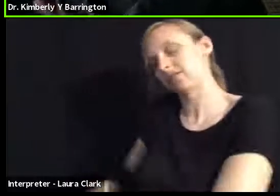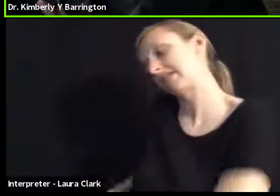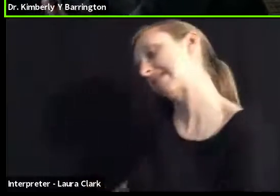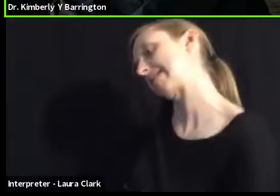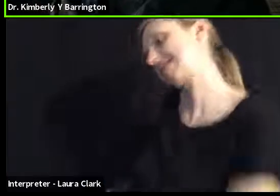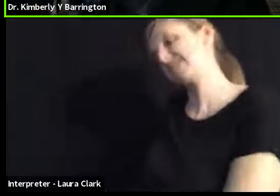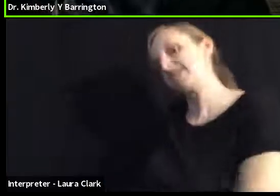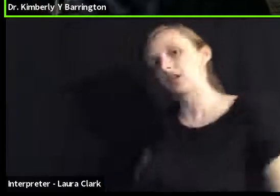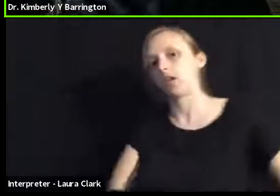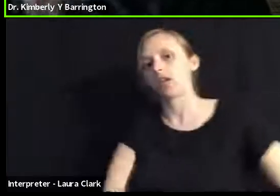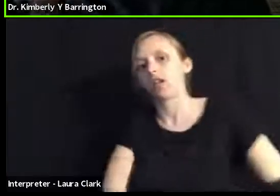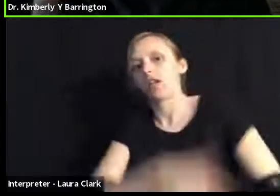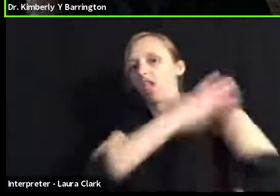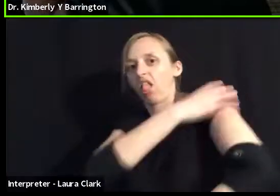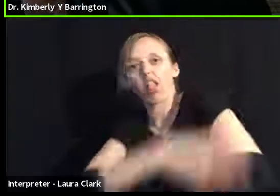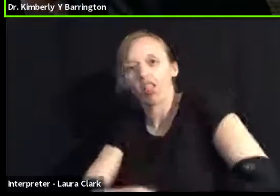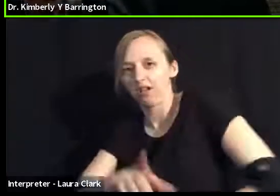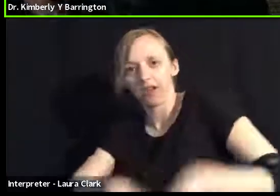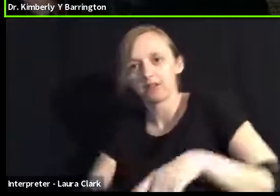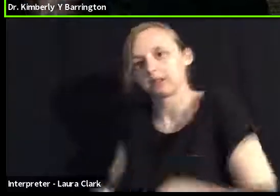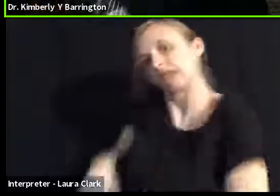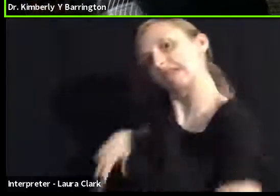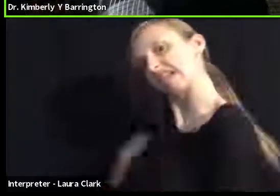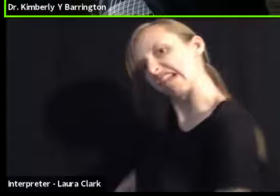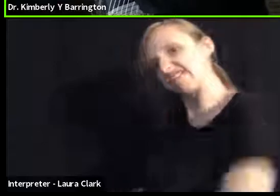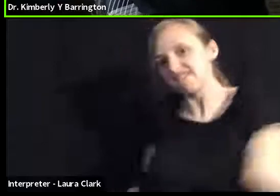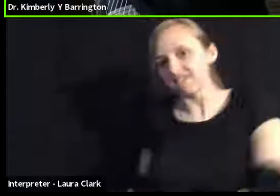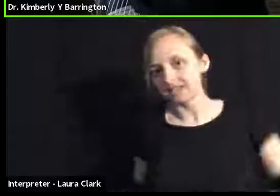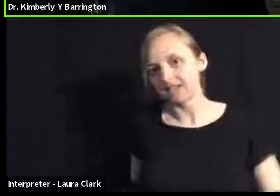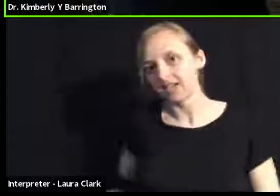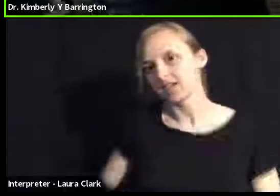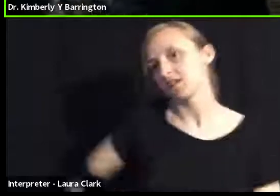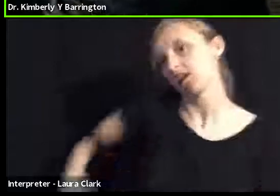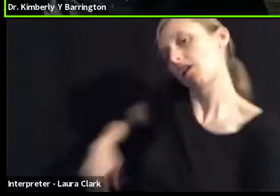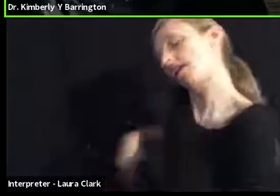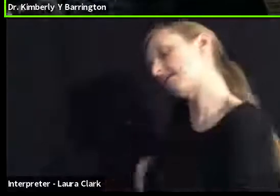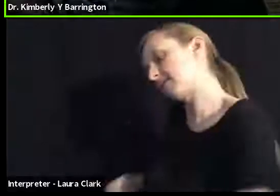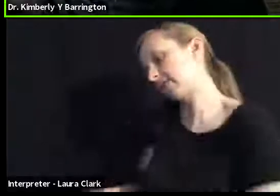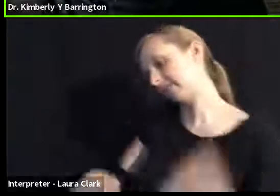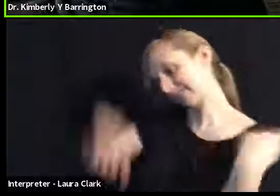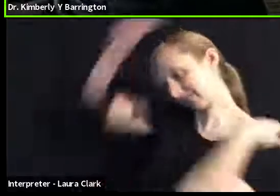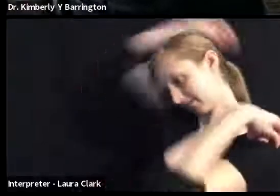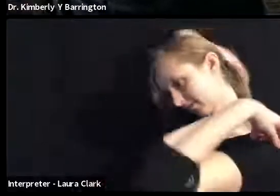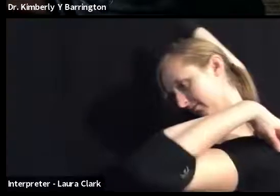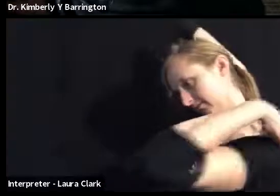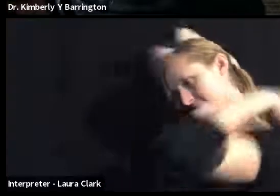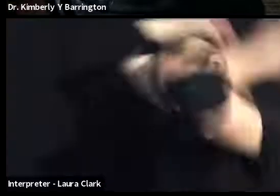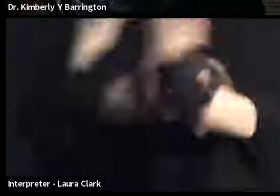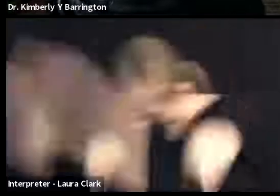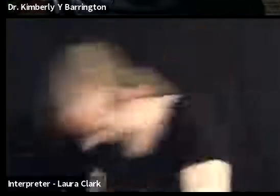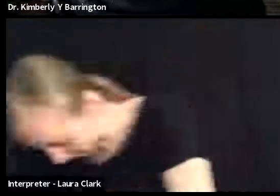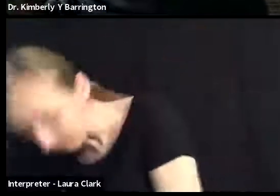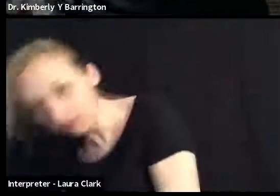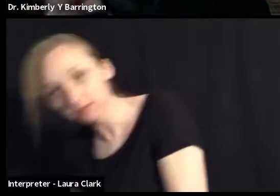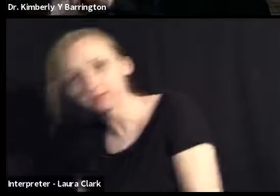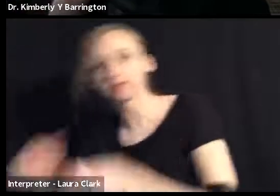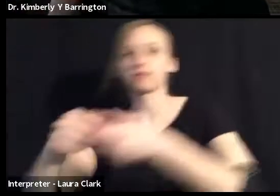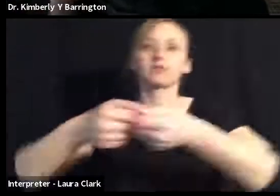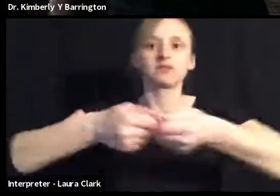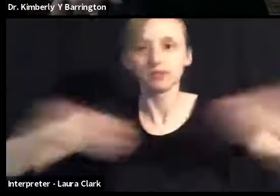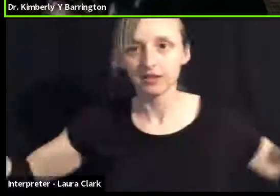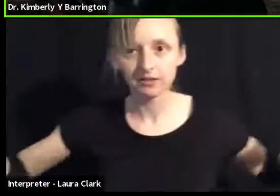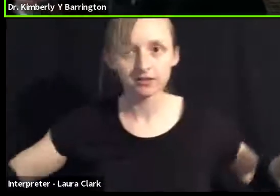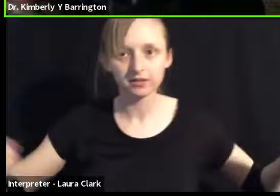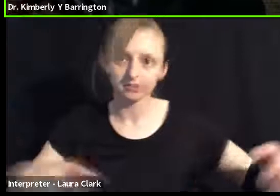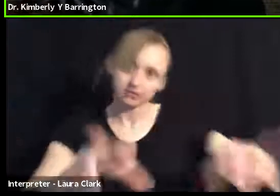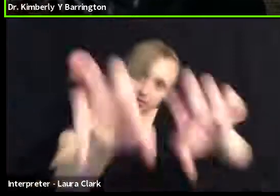that I'm carrying. And then when I would get close up to the top, I could flip it over my head and open it and then pull